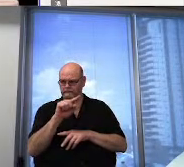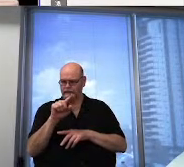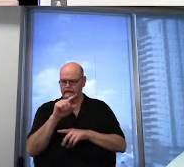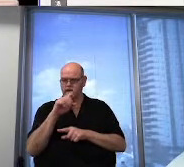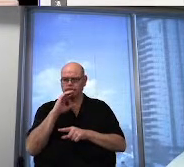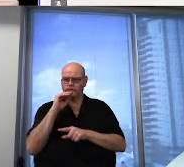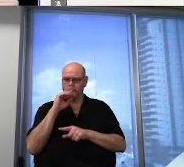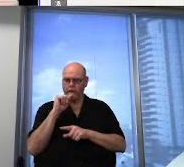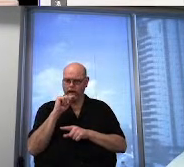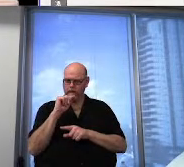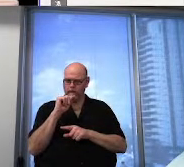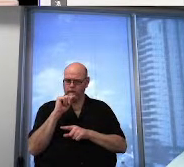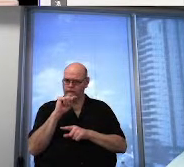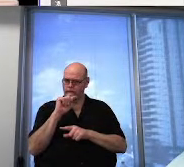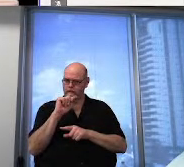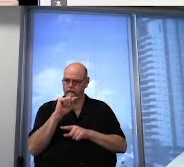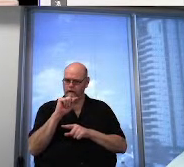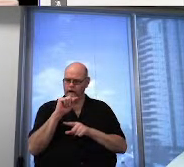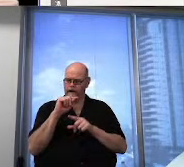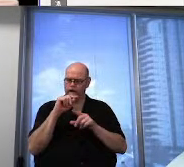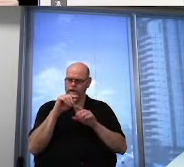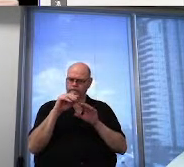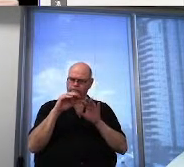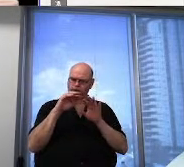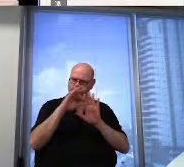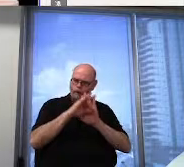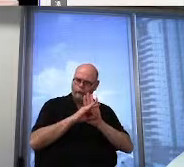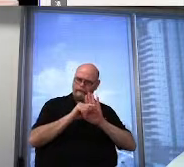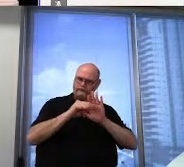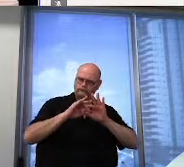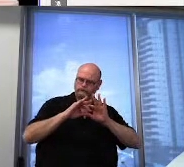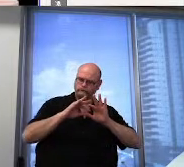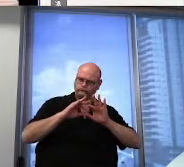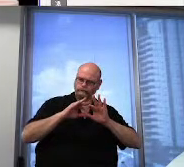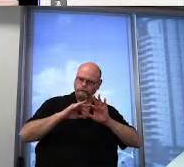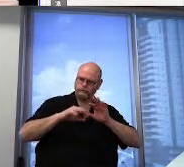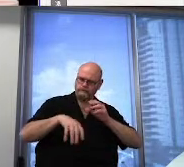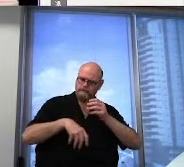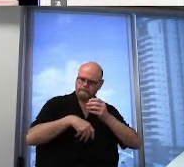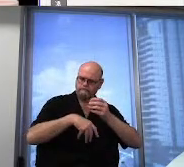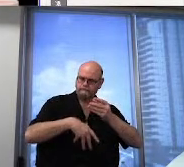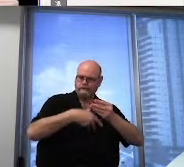concerning the formula that he described for a way to supplement federal funding? Are you familiar with that?